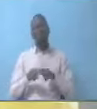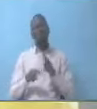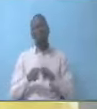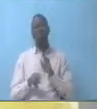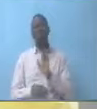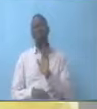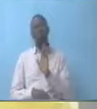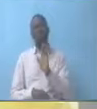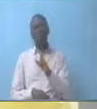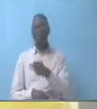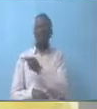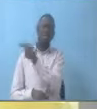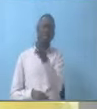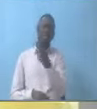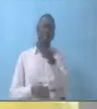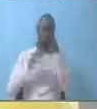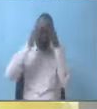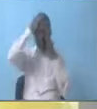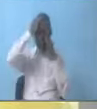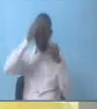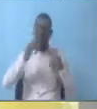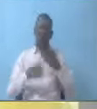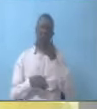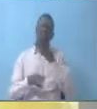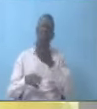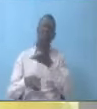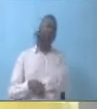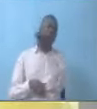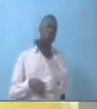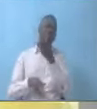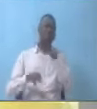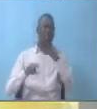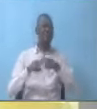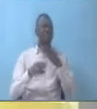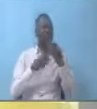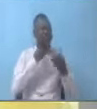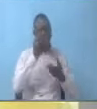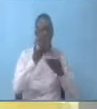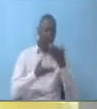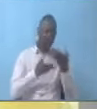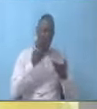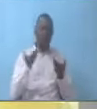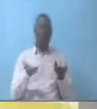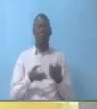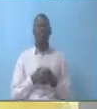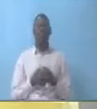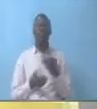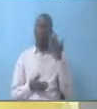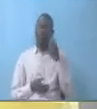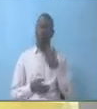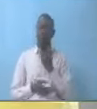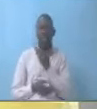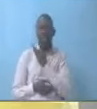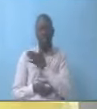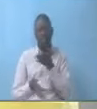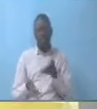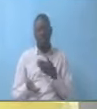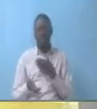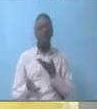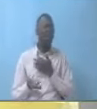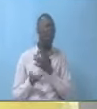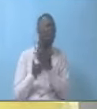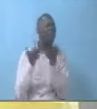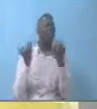We've been sitting here for so long, they are chatting. And when we left here, we have a lot of things